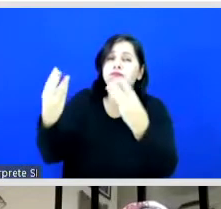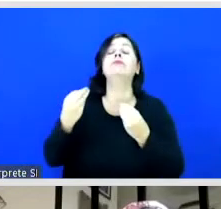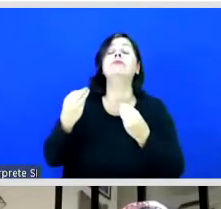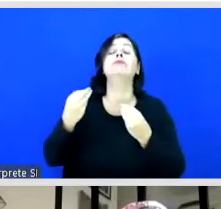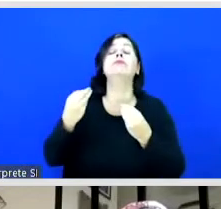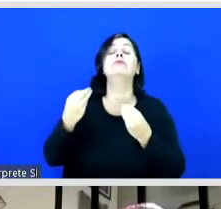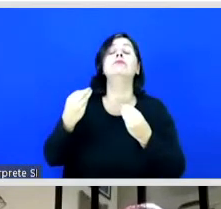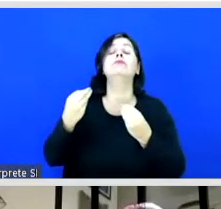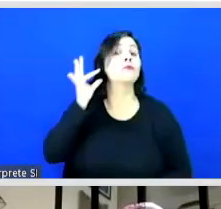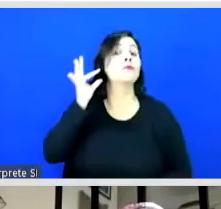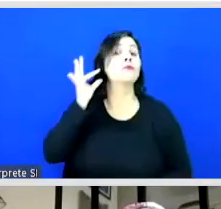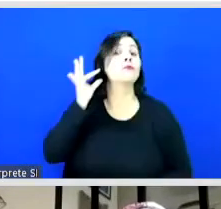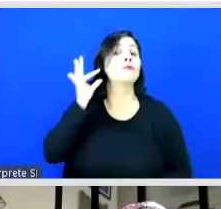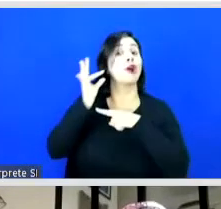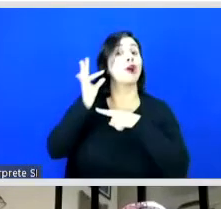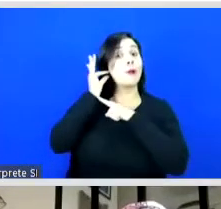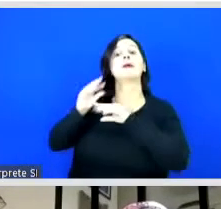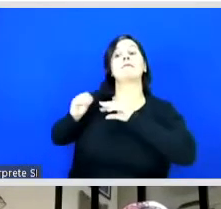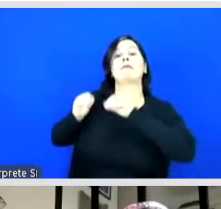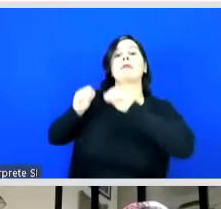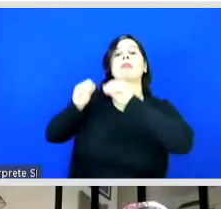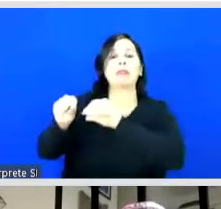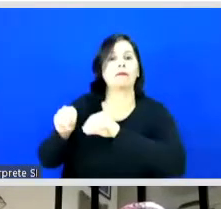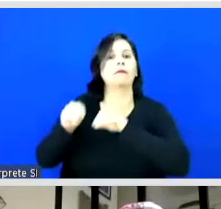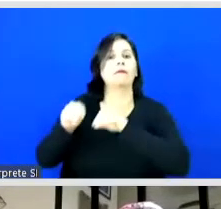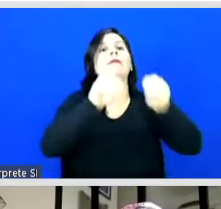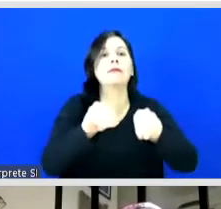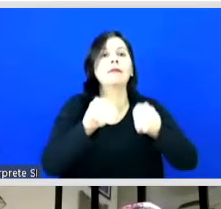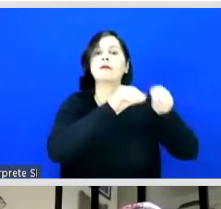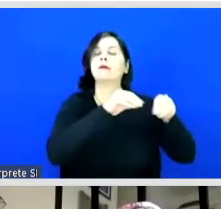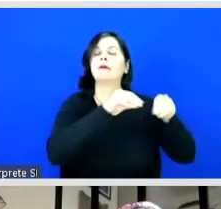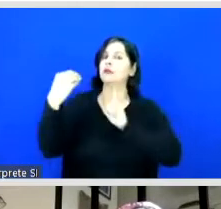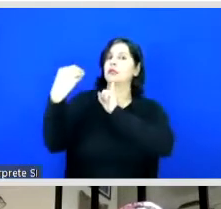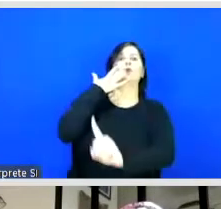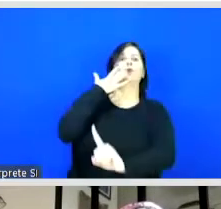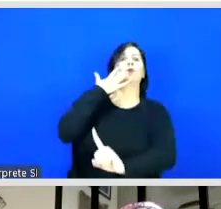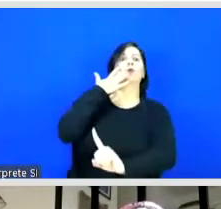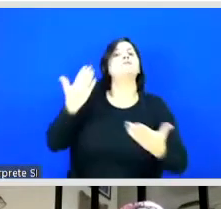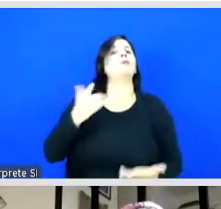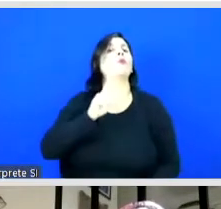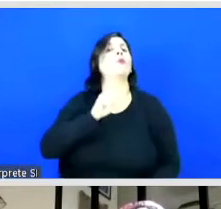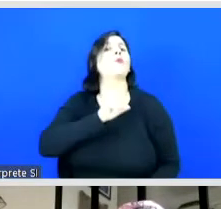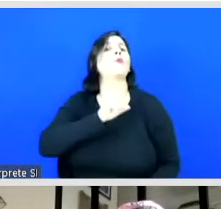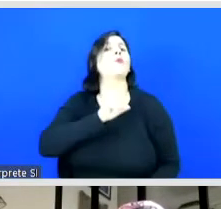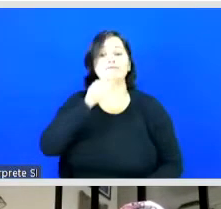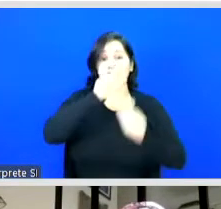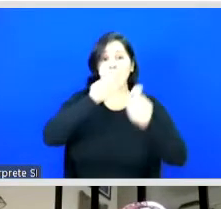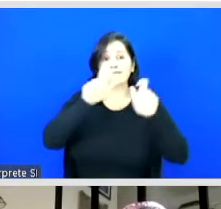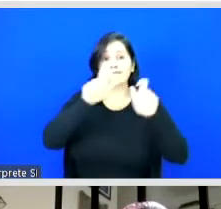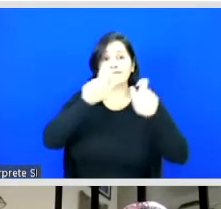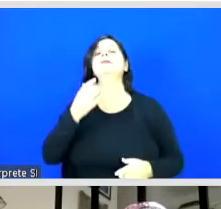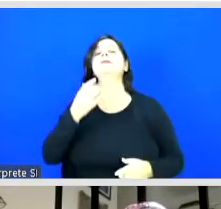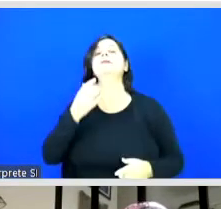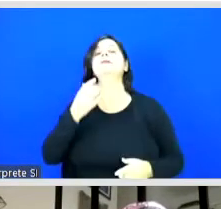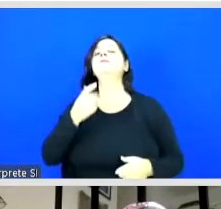food security. They are a lonely who have to fight for the security of the peoples. And they are a lonely who have to collect all the medicine and take